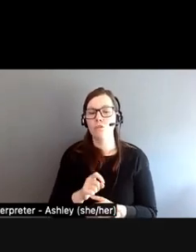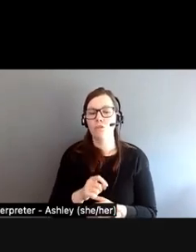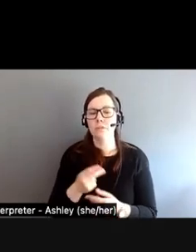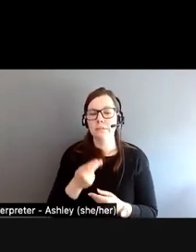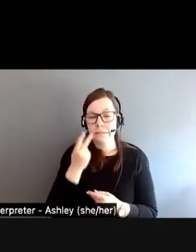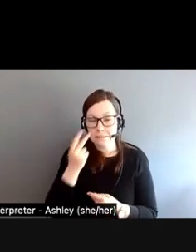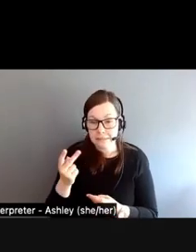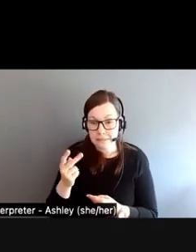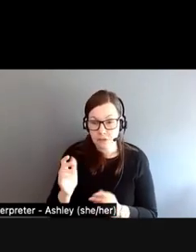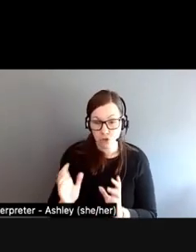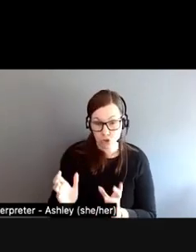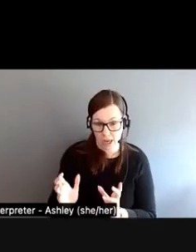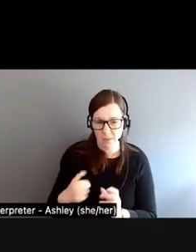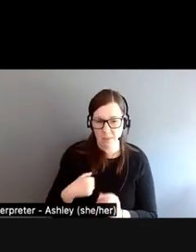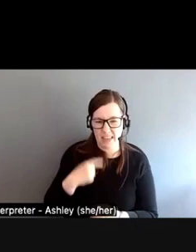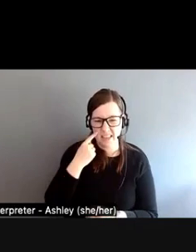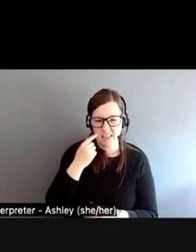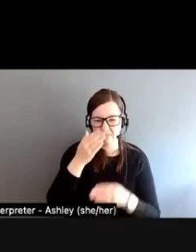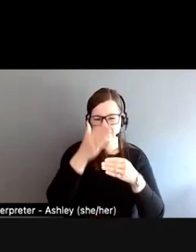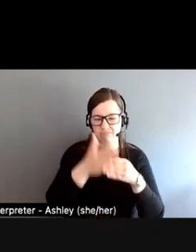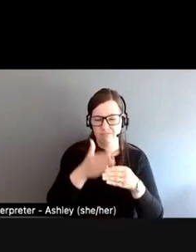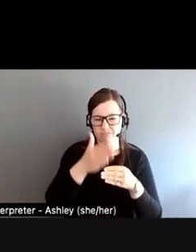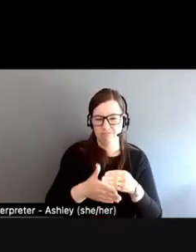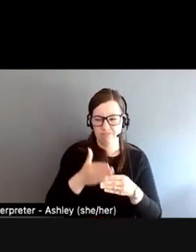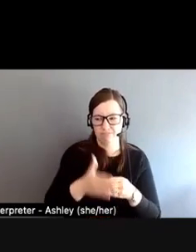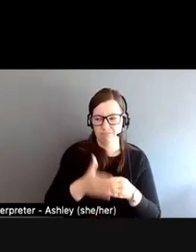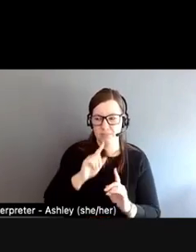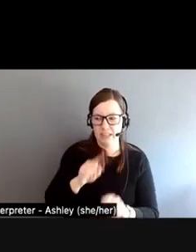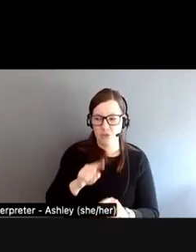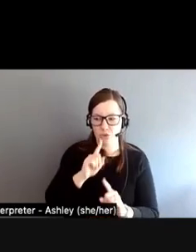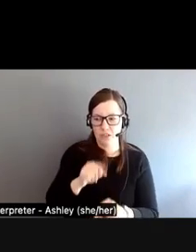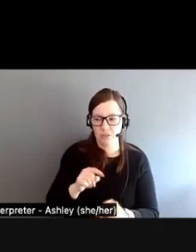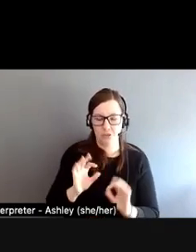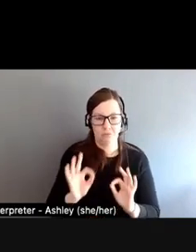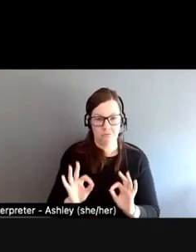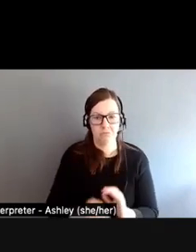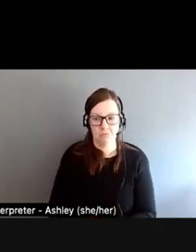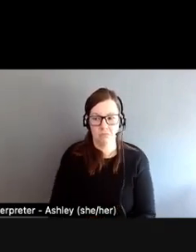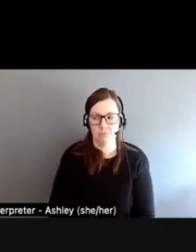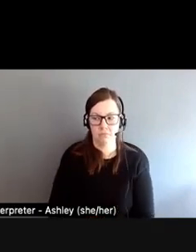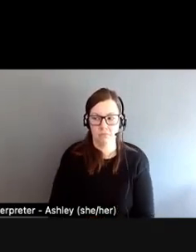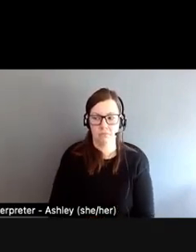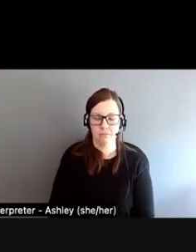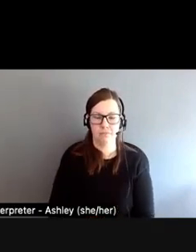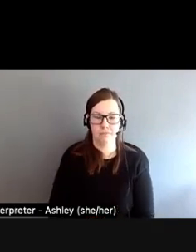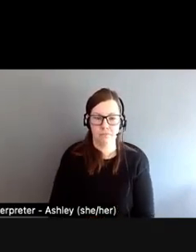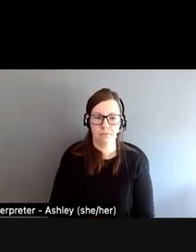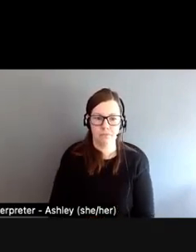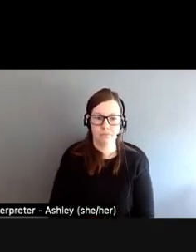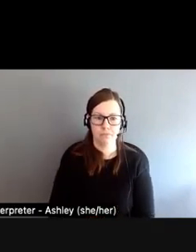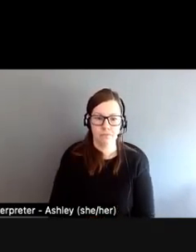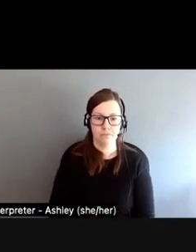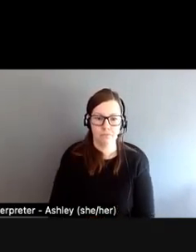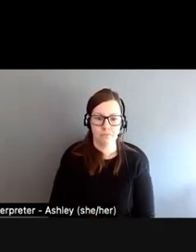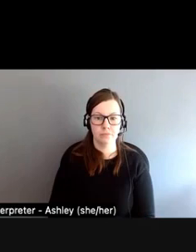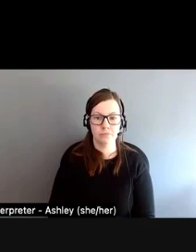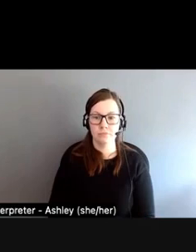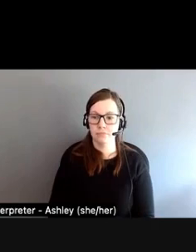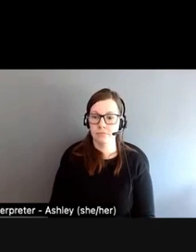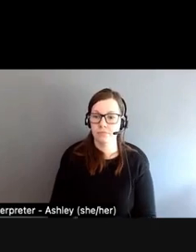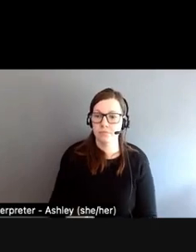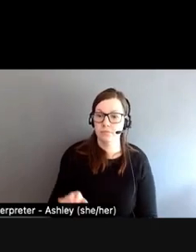there anything there that you wanted to bring forward? I know you're following that closely. Yeah, no, it's great because I feel like